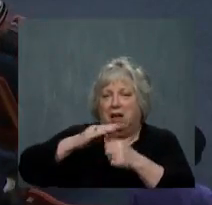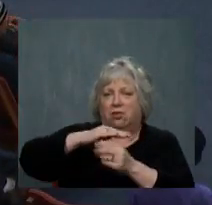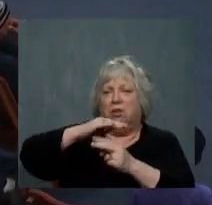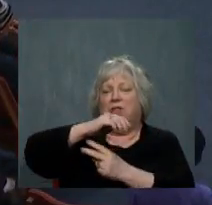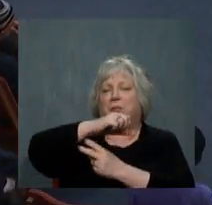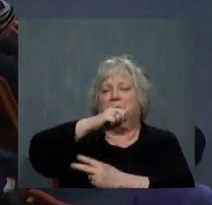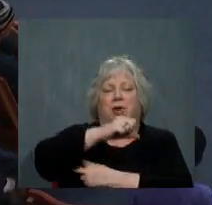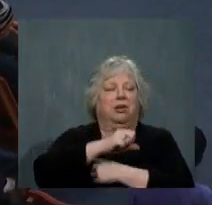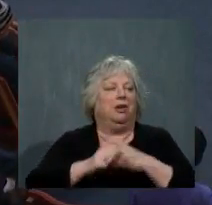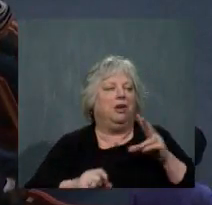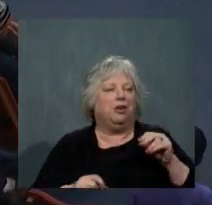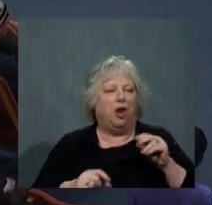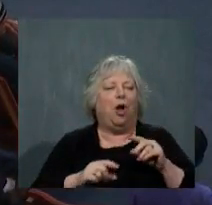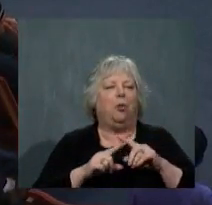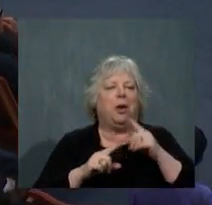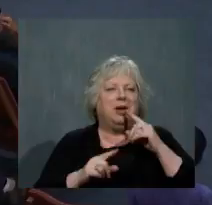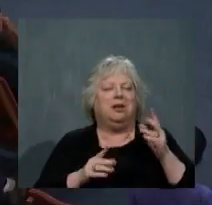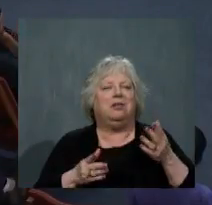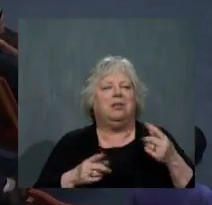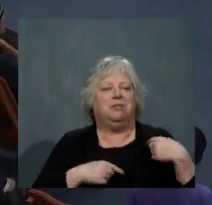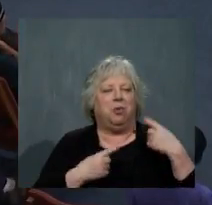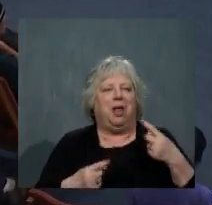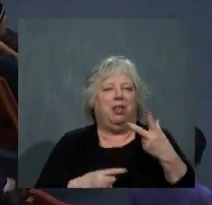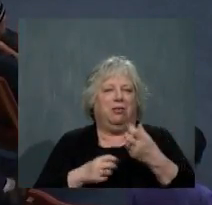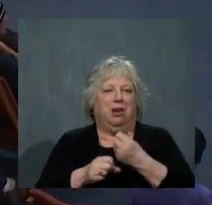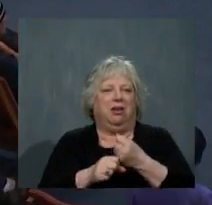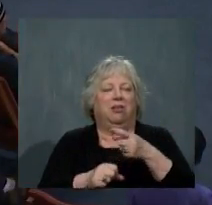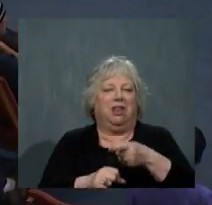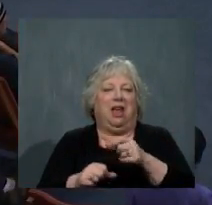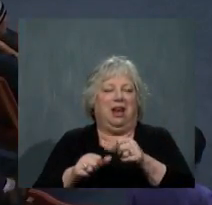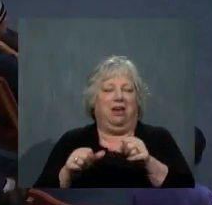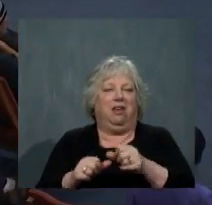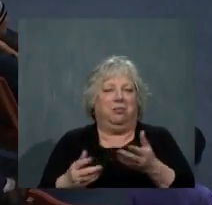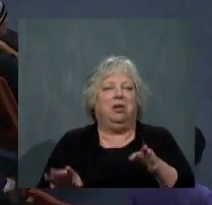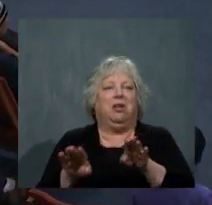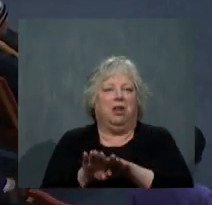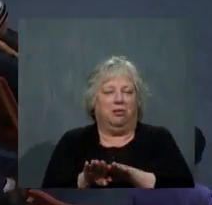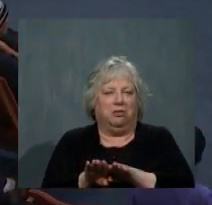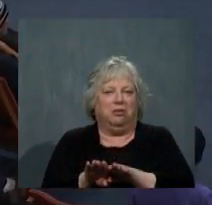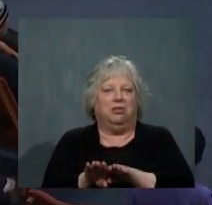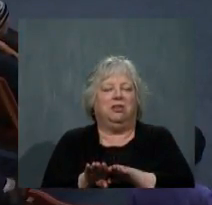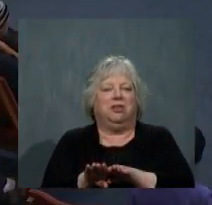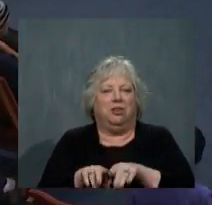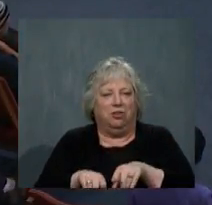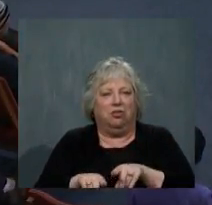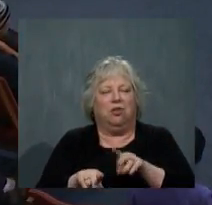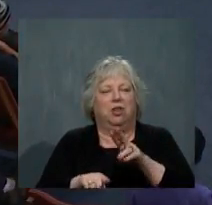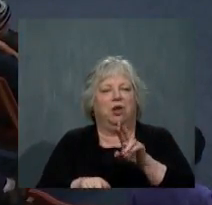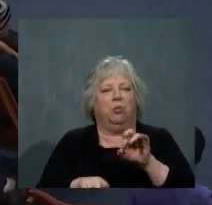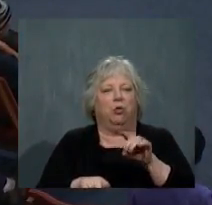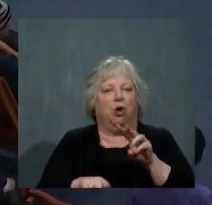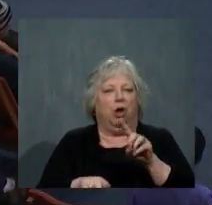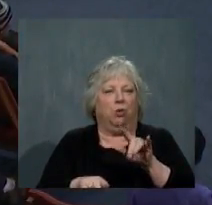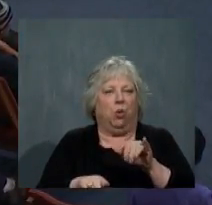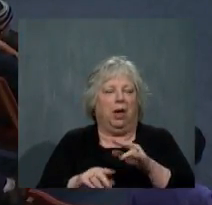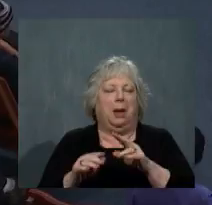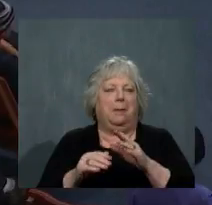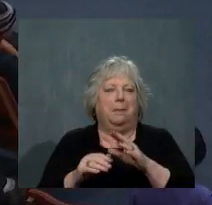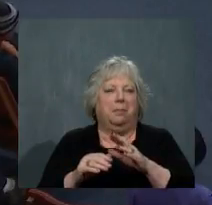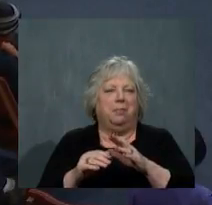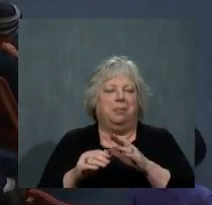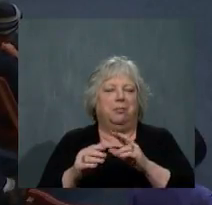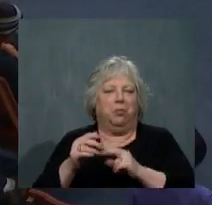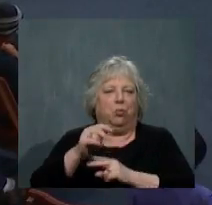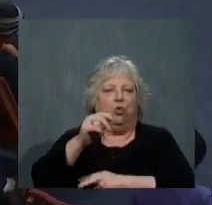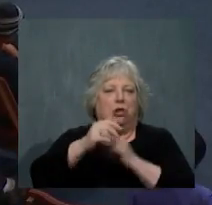Jordan said, it's been closed for about 3 years, almost 3 years, while the Broadway Bridge was under construction. Okay. And